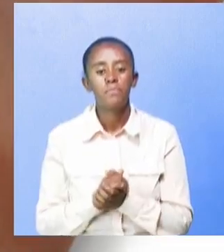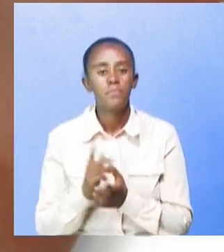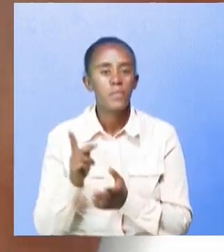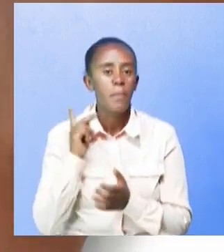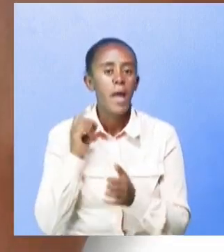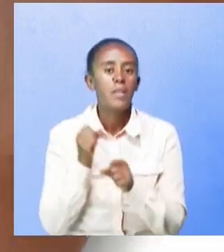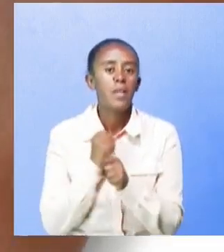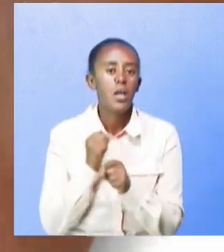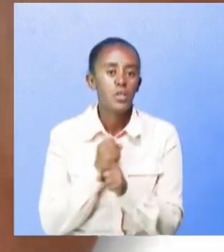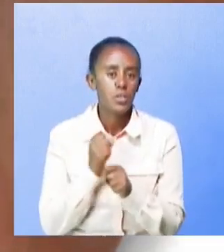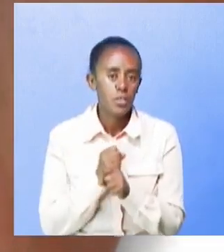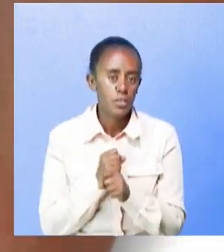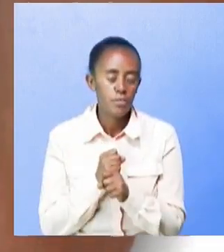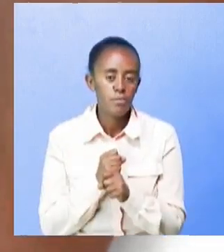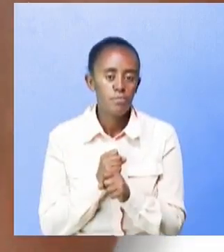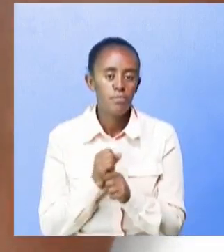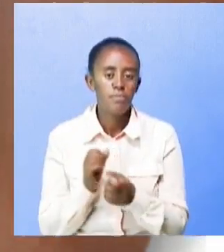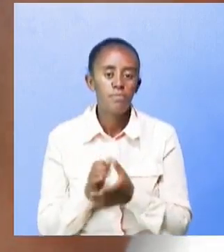actions.